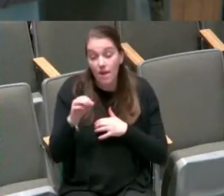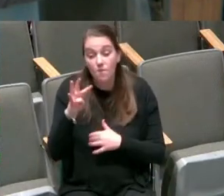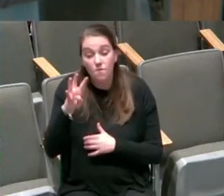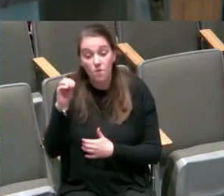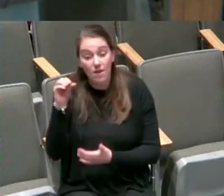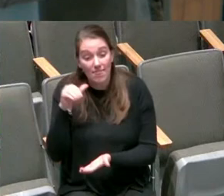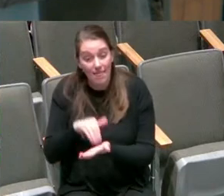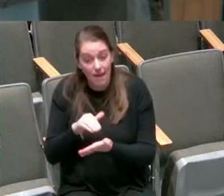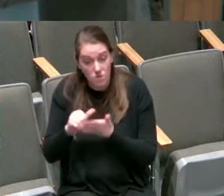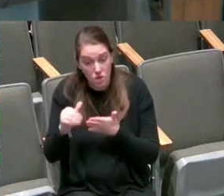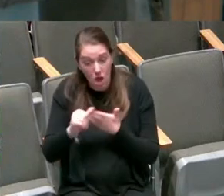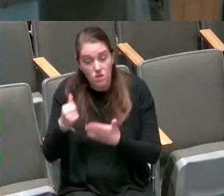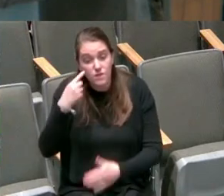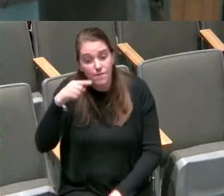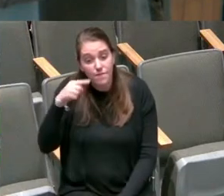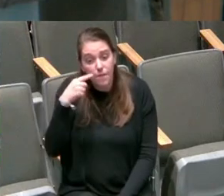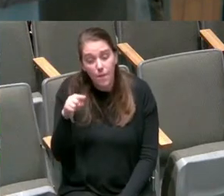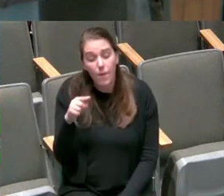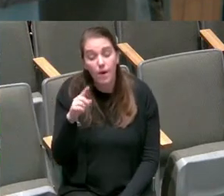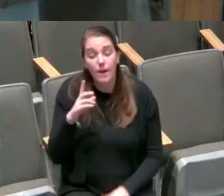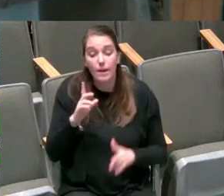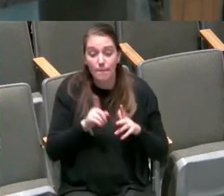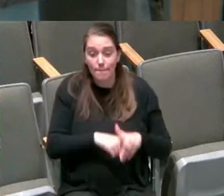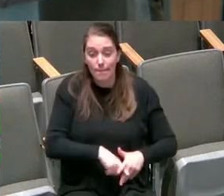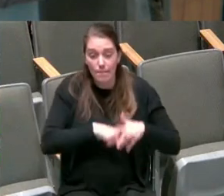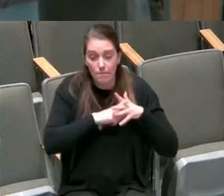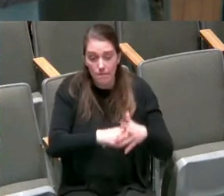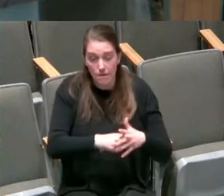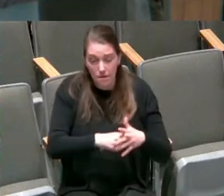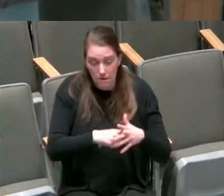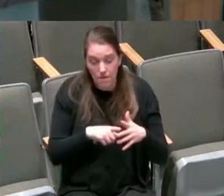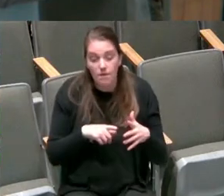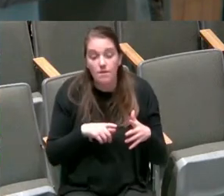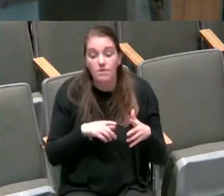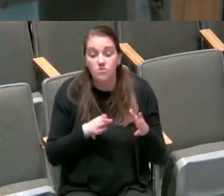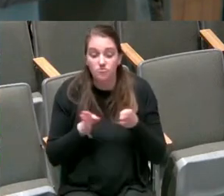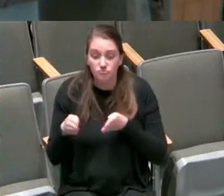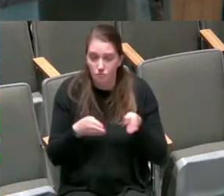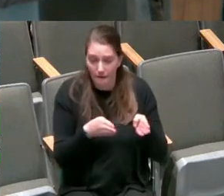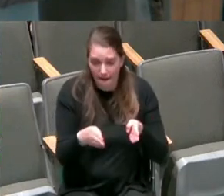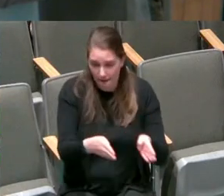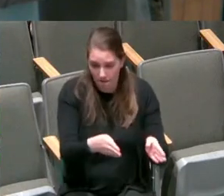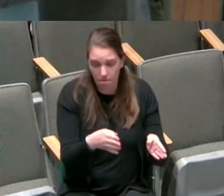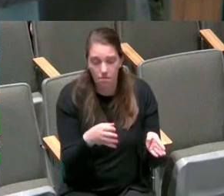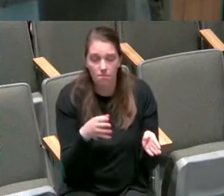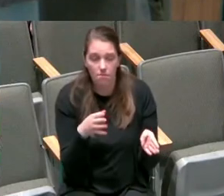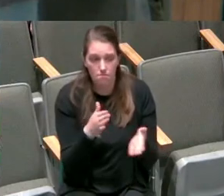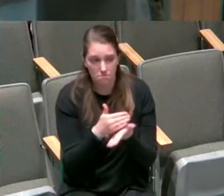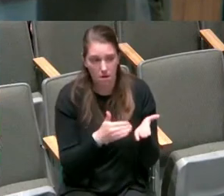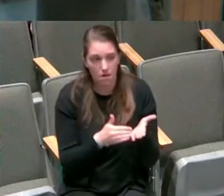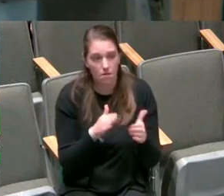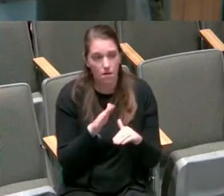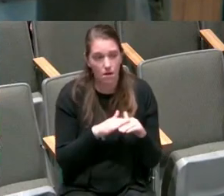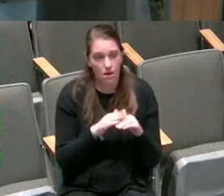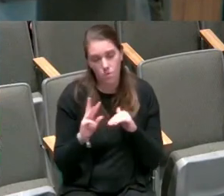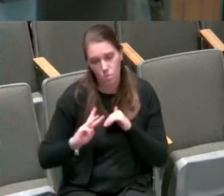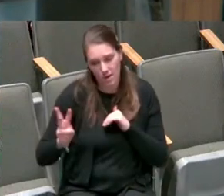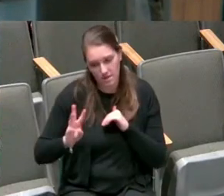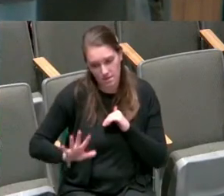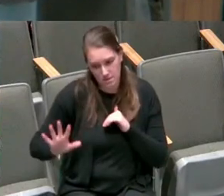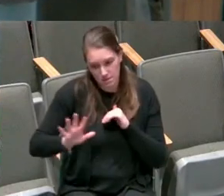for uh preliminary uh Trail portion on the western route